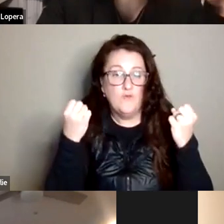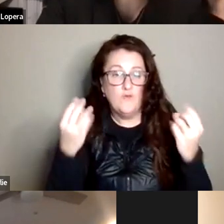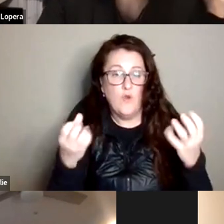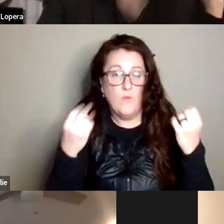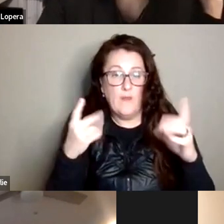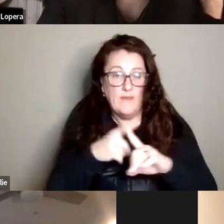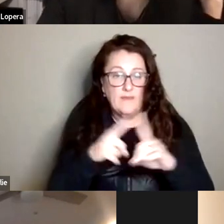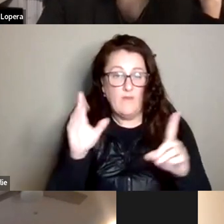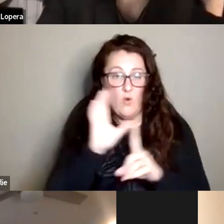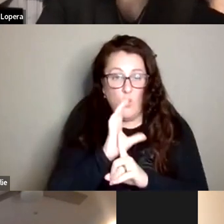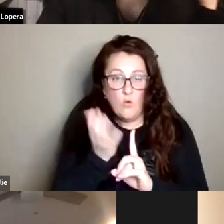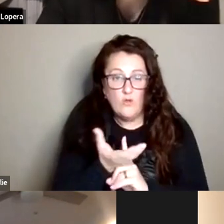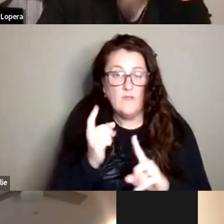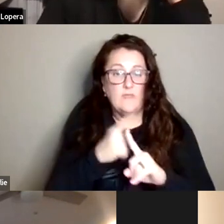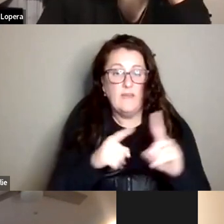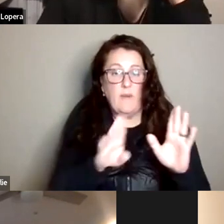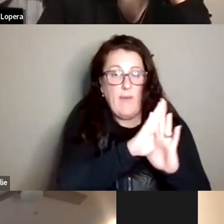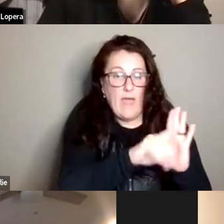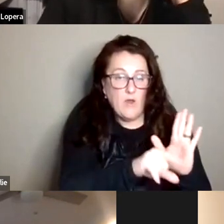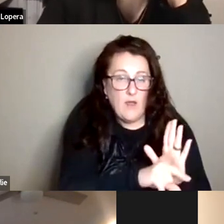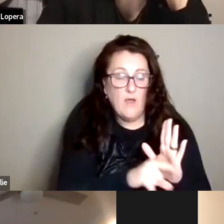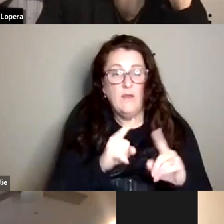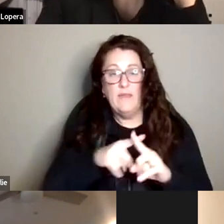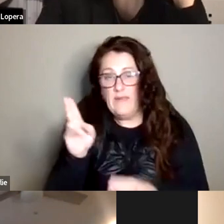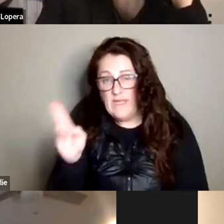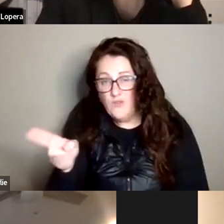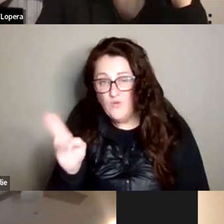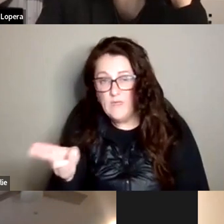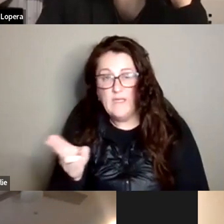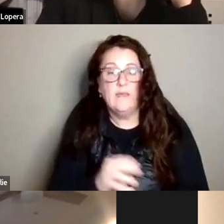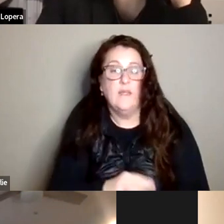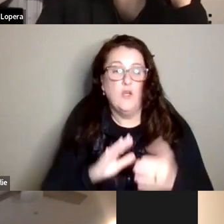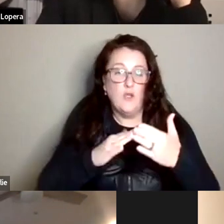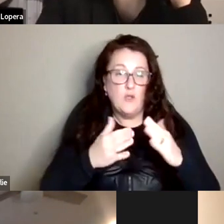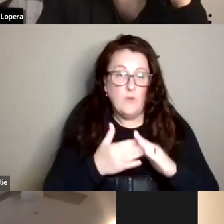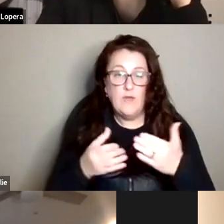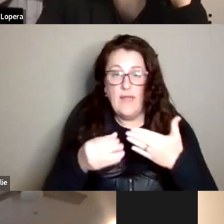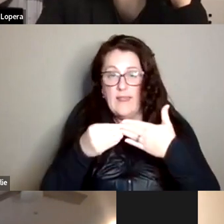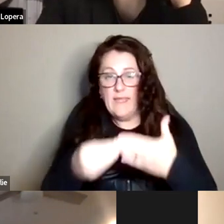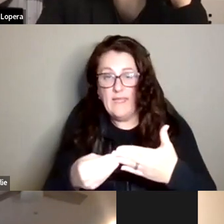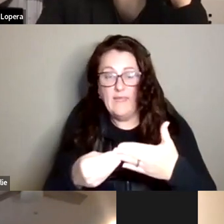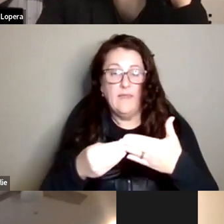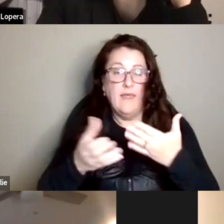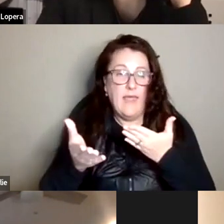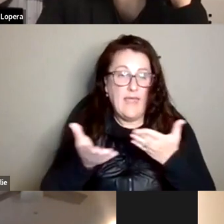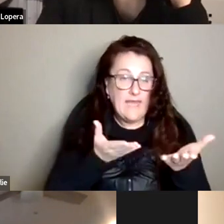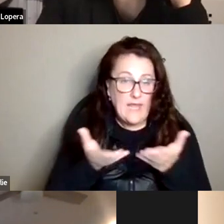different cultures and different backgrounds. So community engagement, community leader engagement is the key